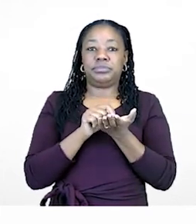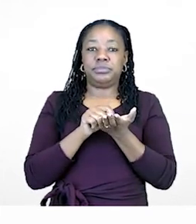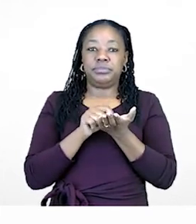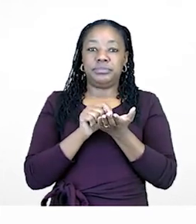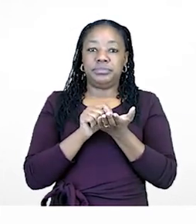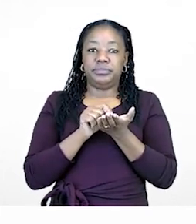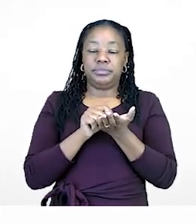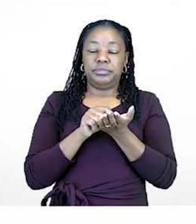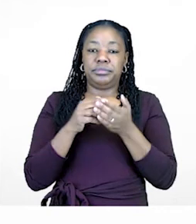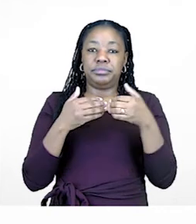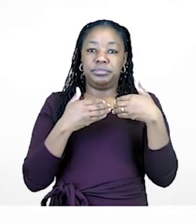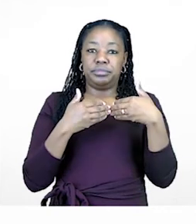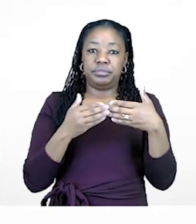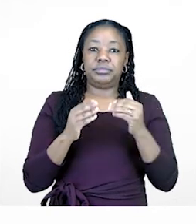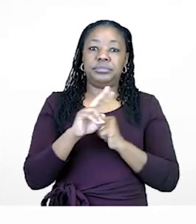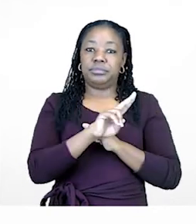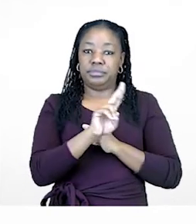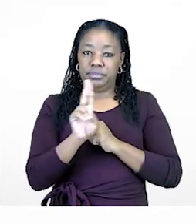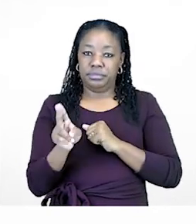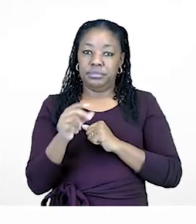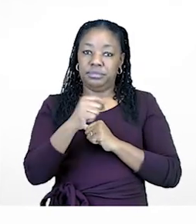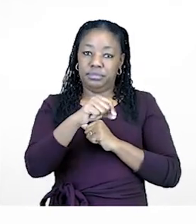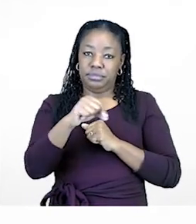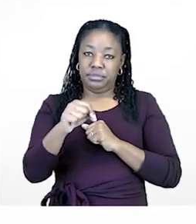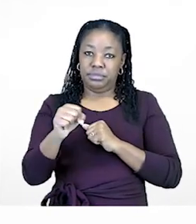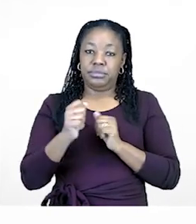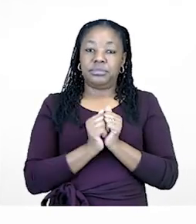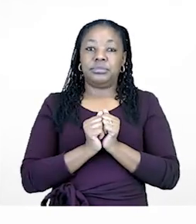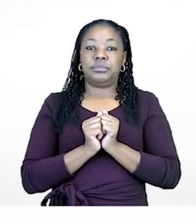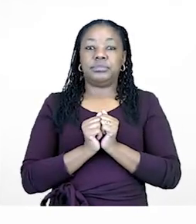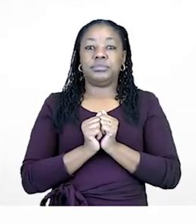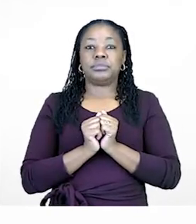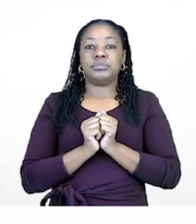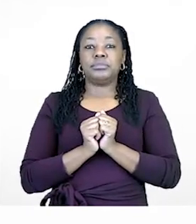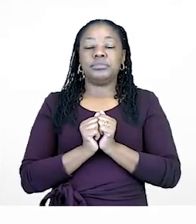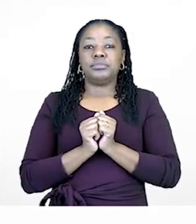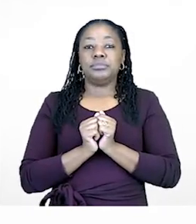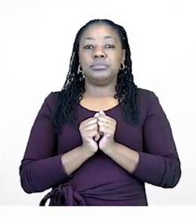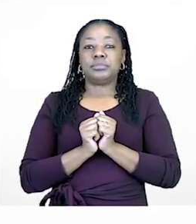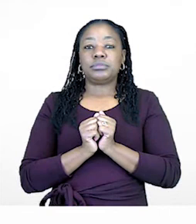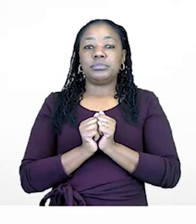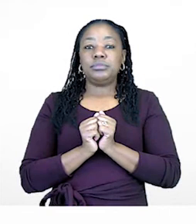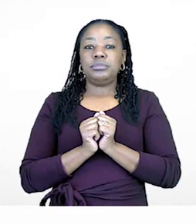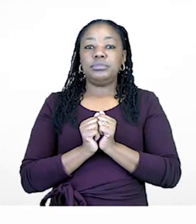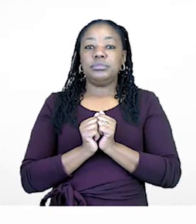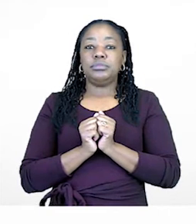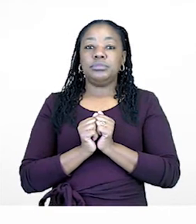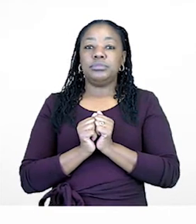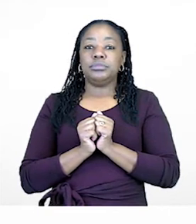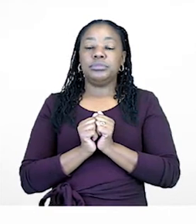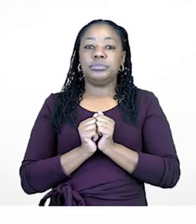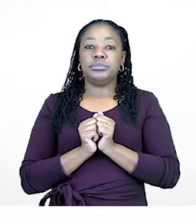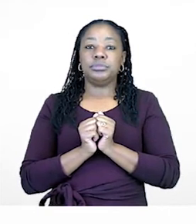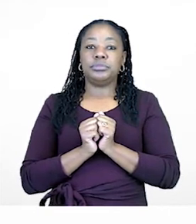a hen. We know hens because we know that hens lay eggs, the nice, delicious